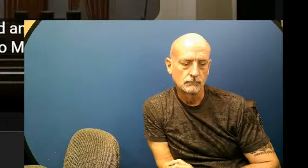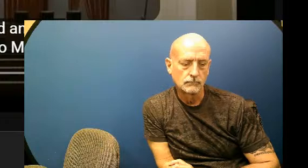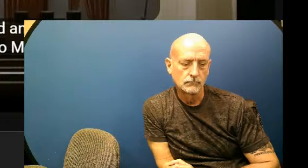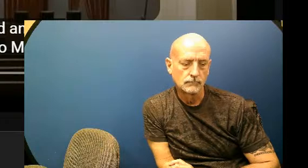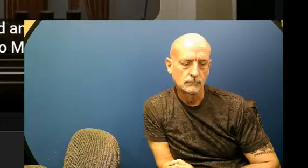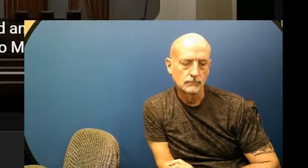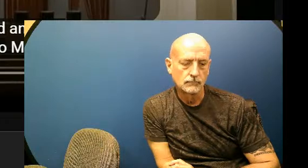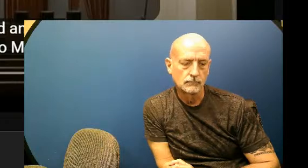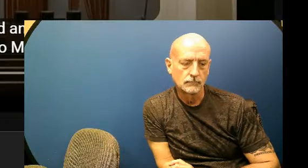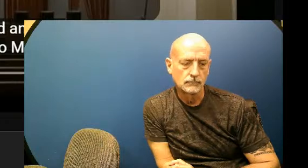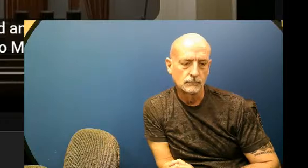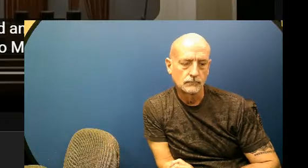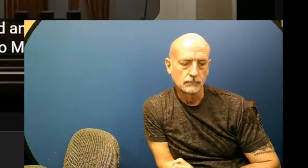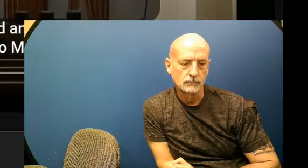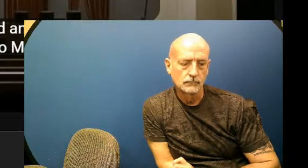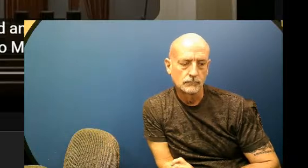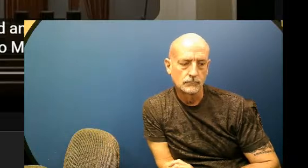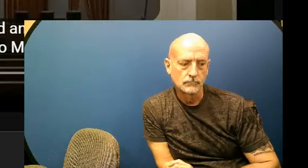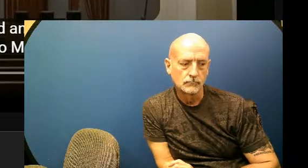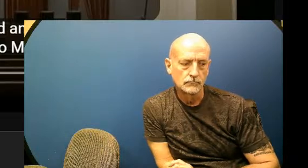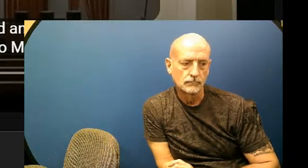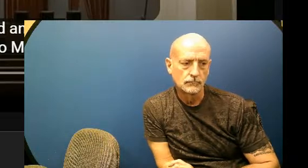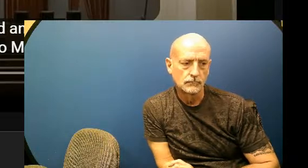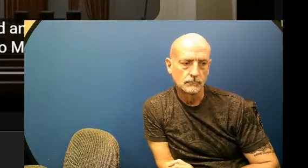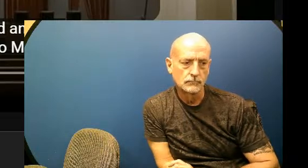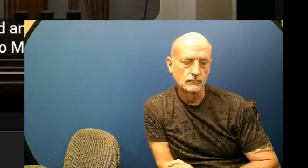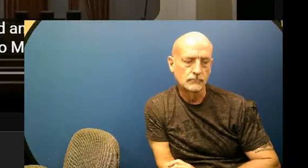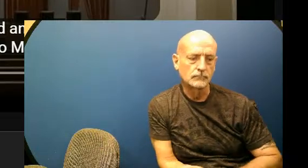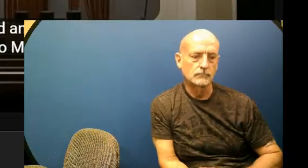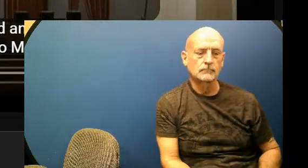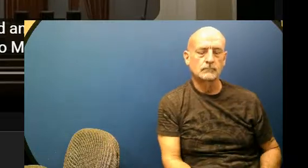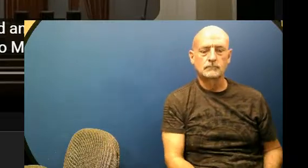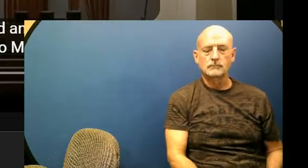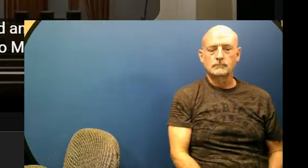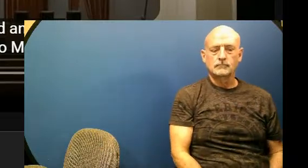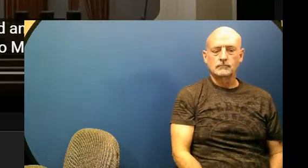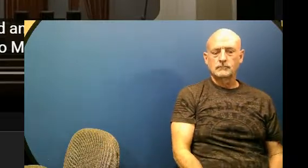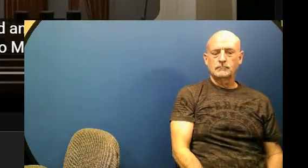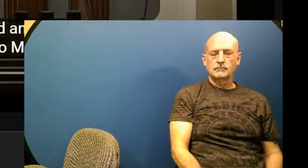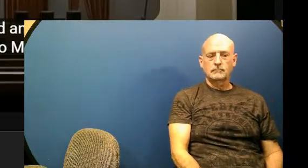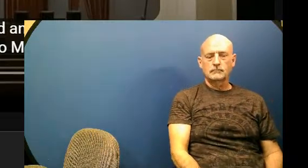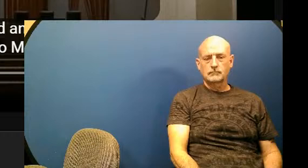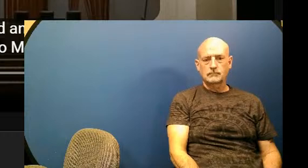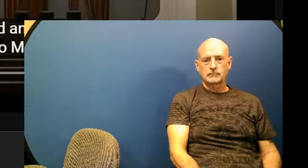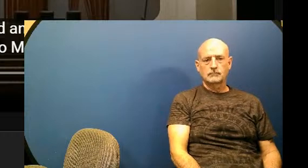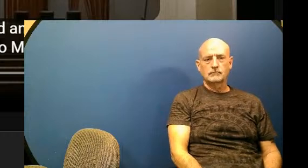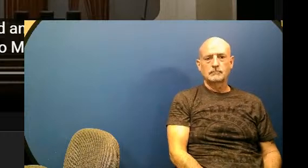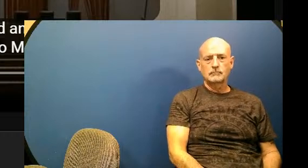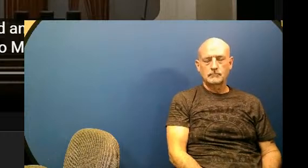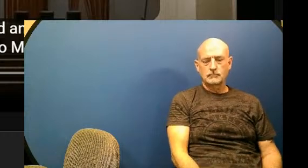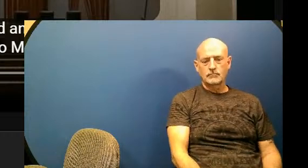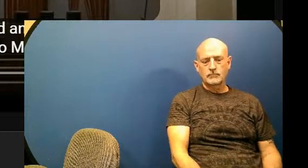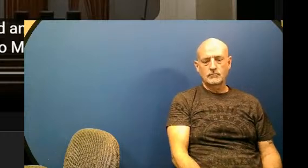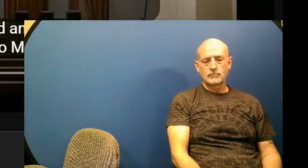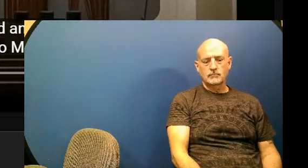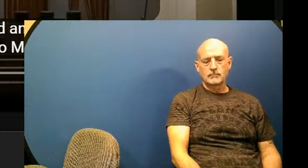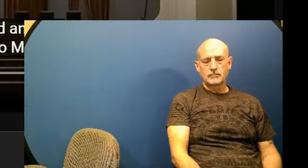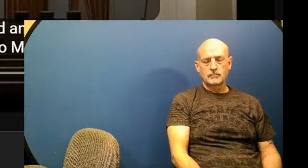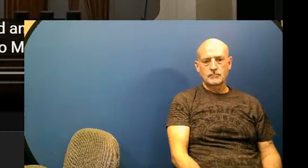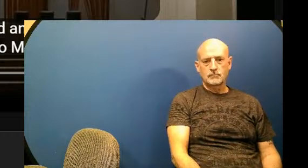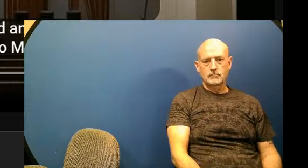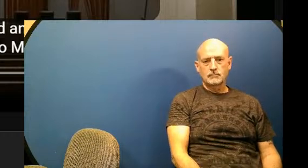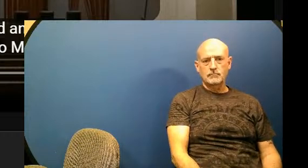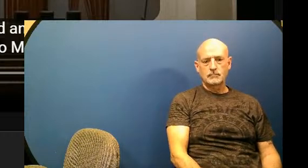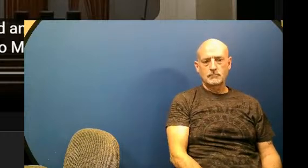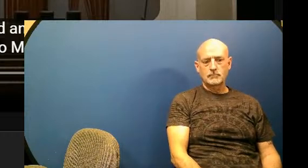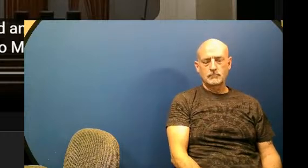No, it's that with the underlying source code, it takes a team of engineers to update and maintain that. It would take us many years to reconstruct a brand new